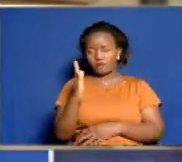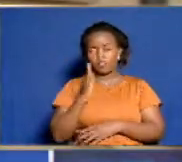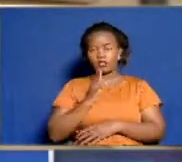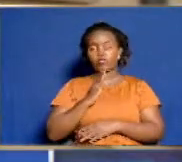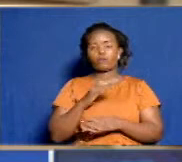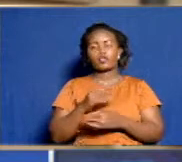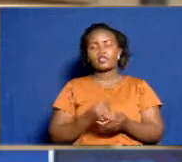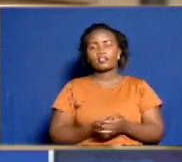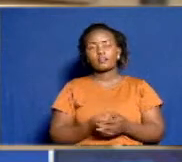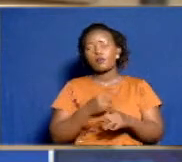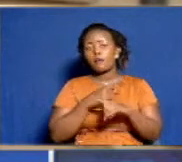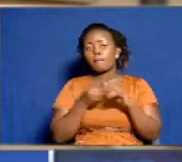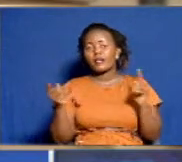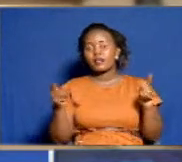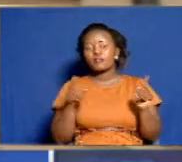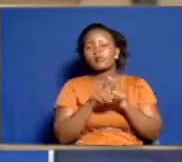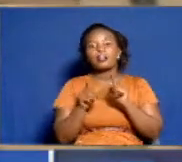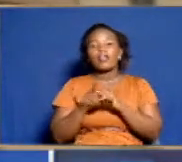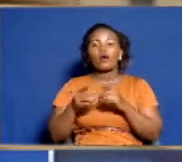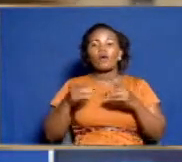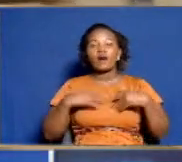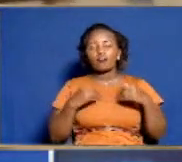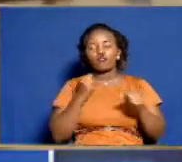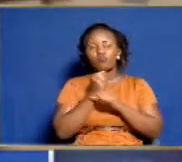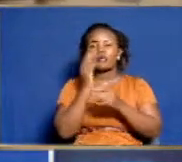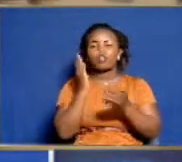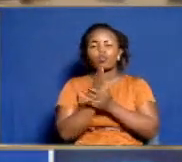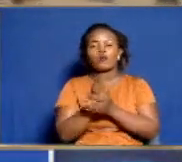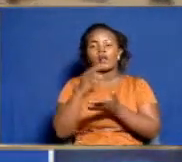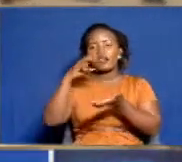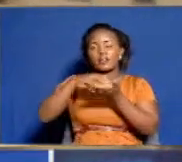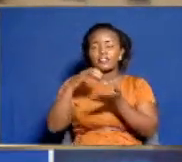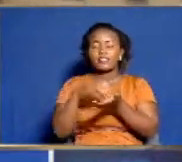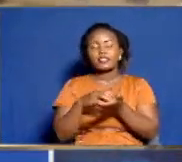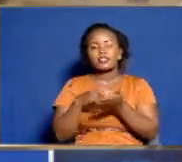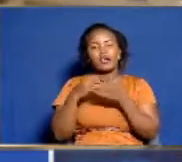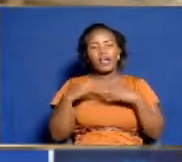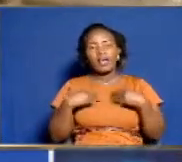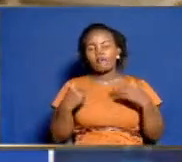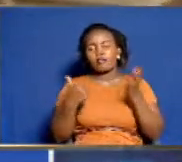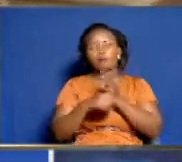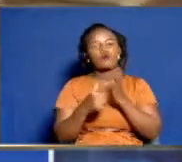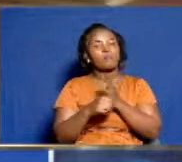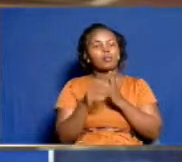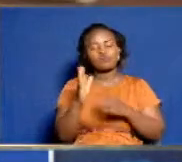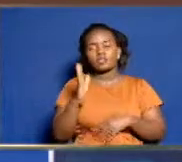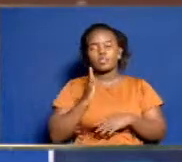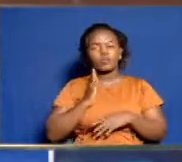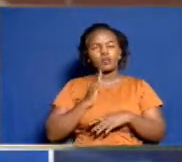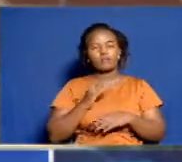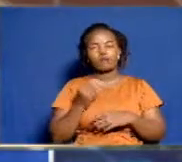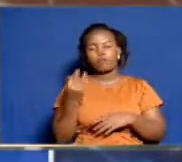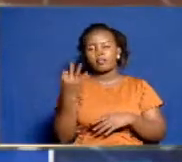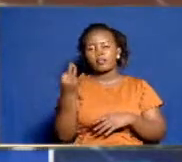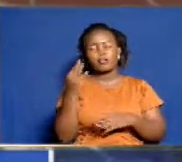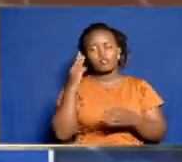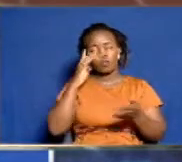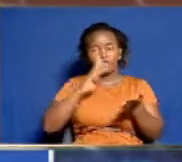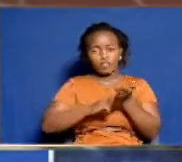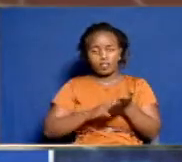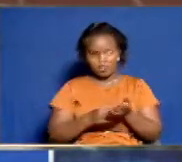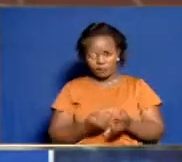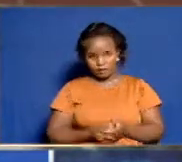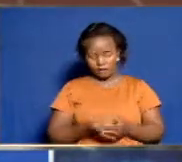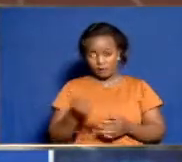prosecution had sought to have the case heard behind closed door, citing the security of the 3 witnesses from Lamu. Tekra